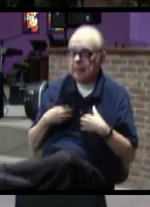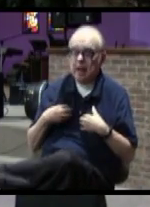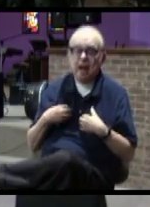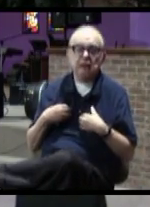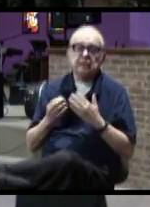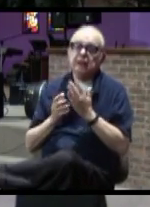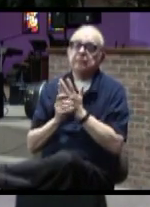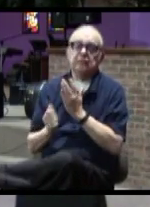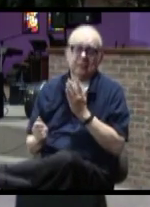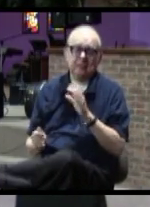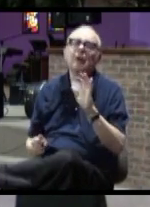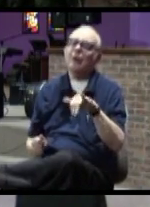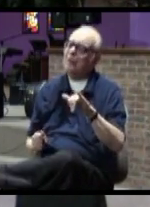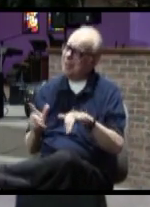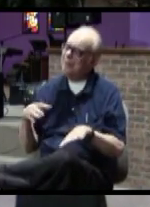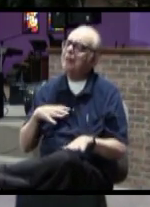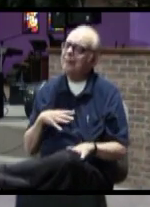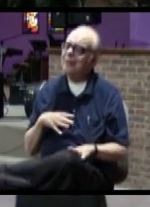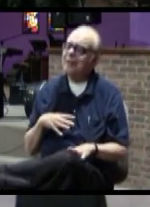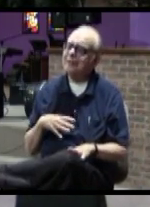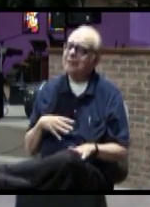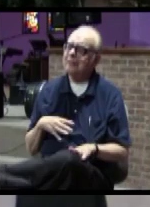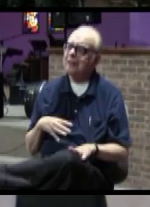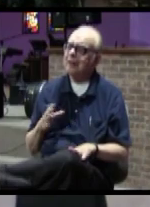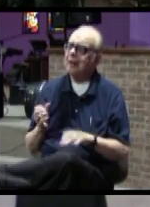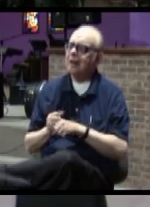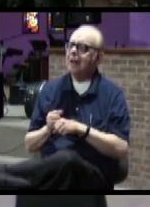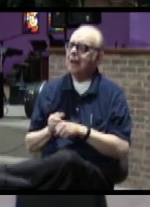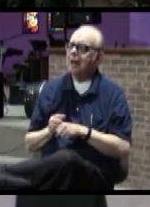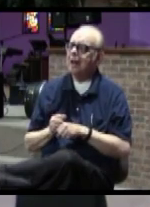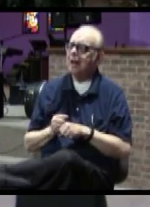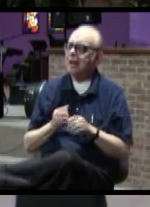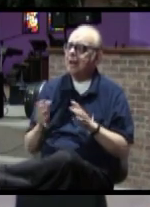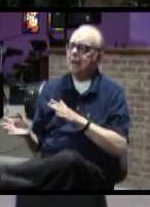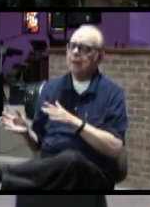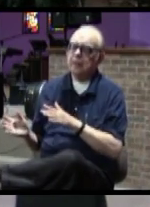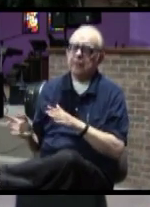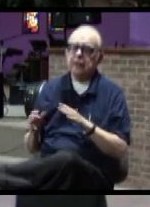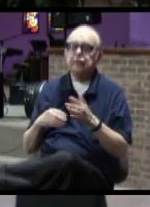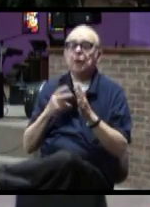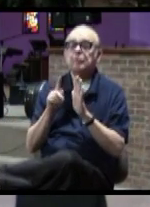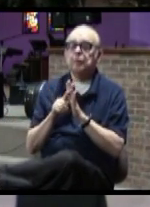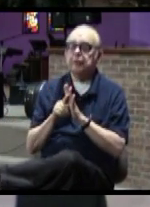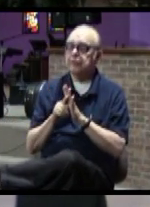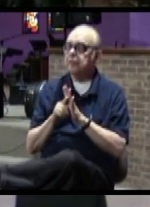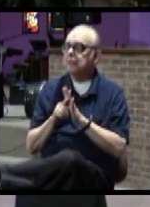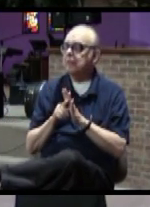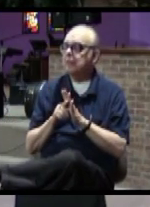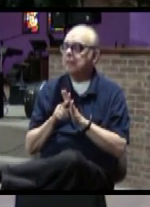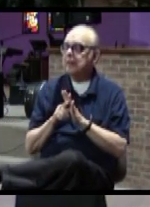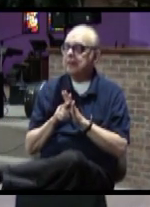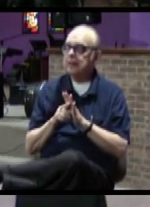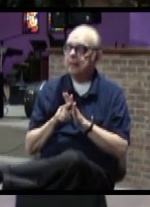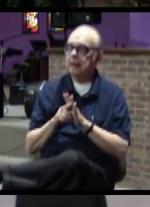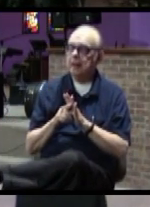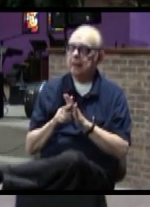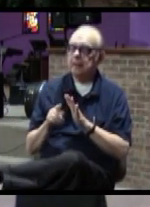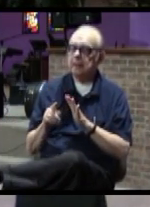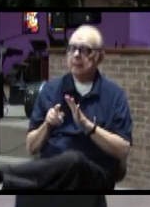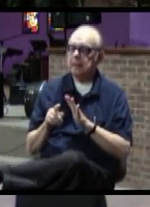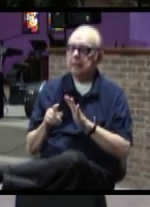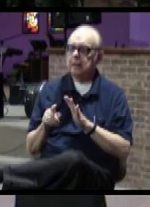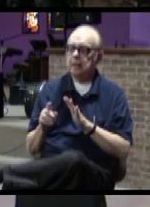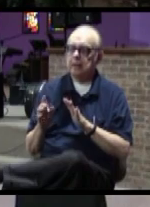You may say, I do not have any talents. Oh, yes, you do. And God's been preparing you for these moments of